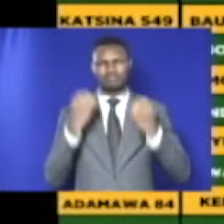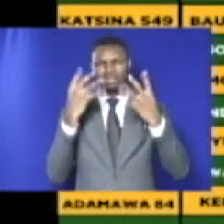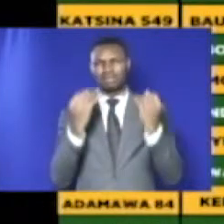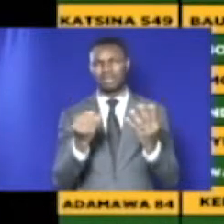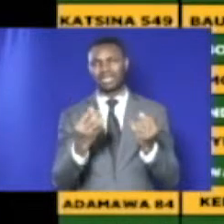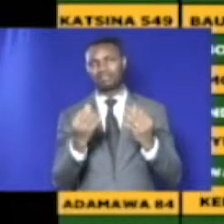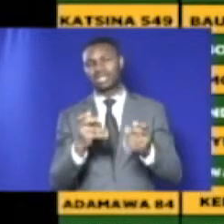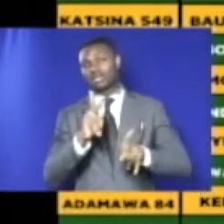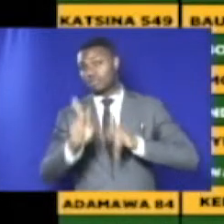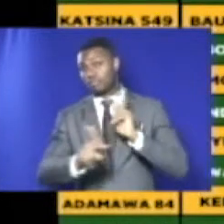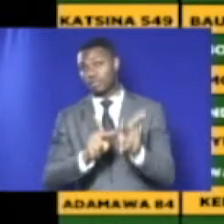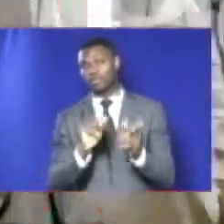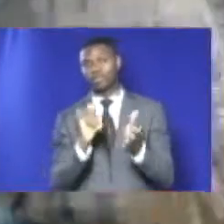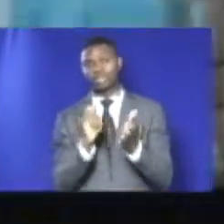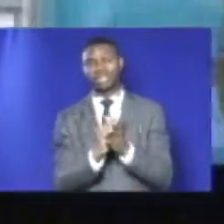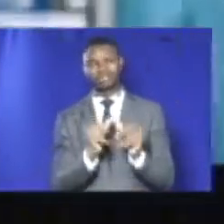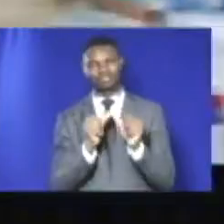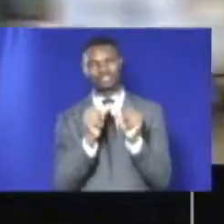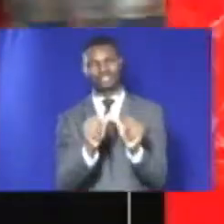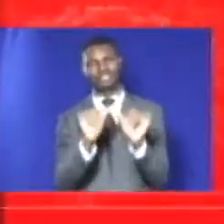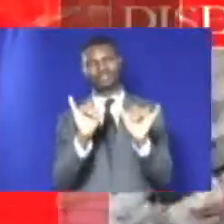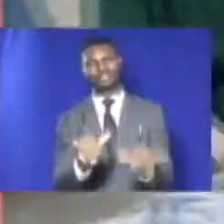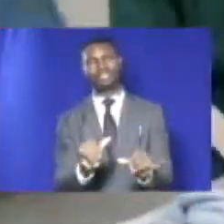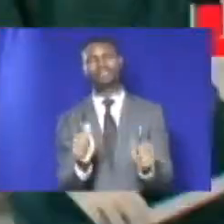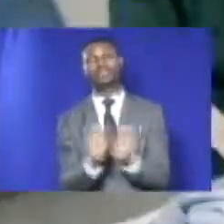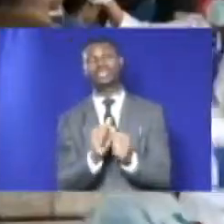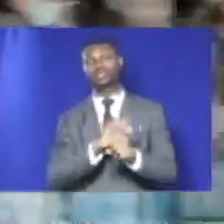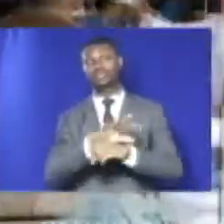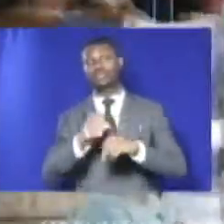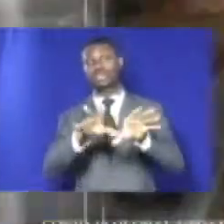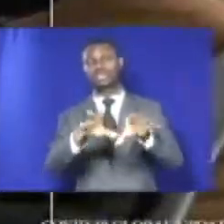14,995 active cases.